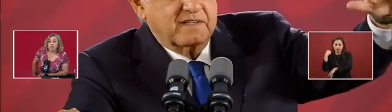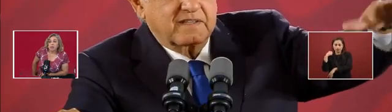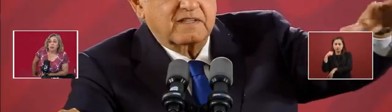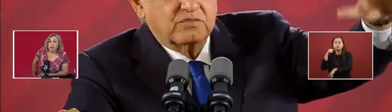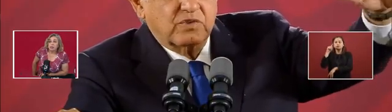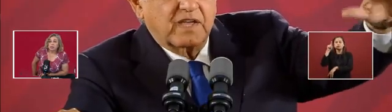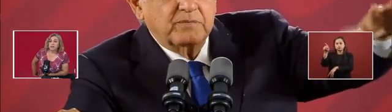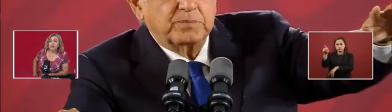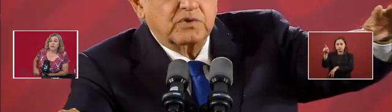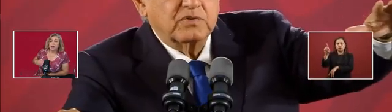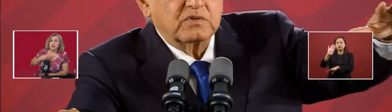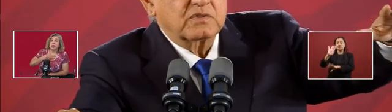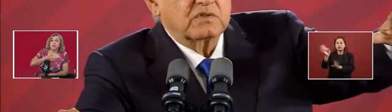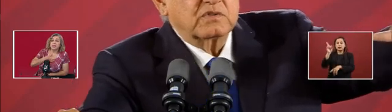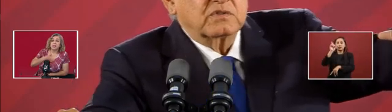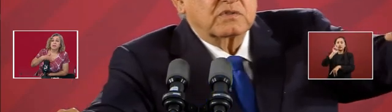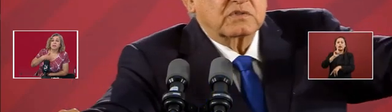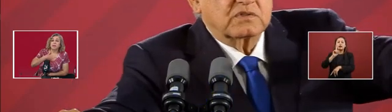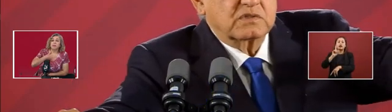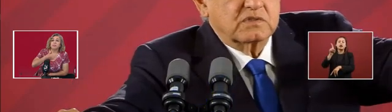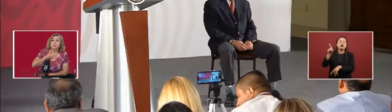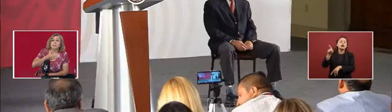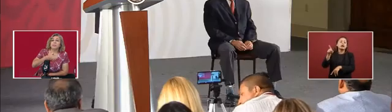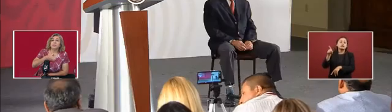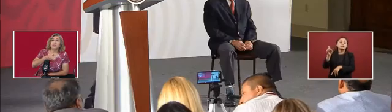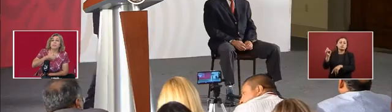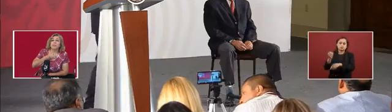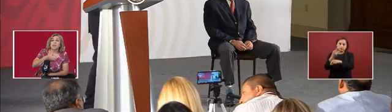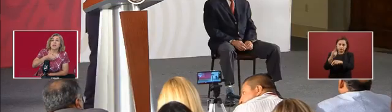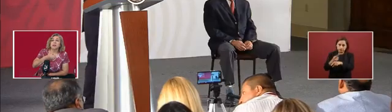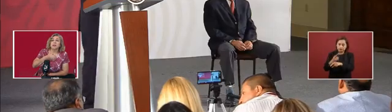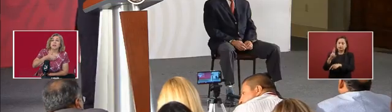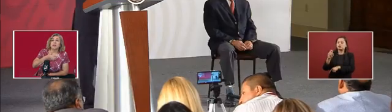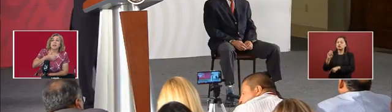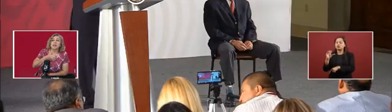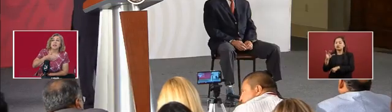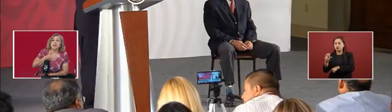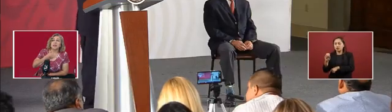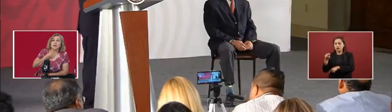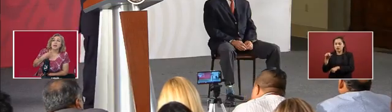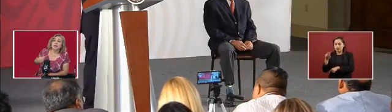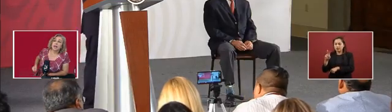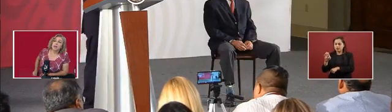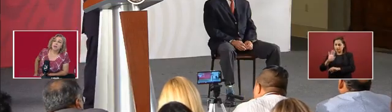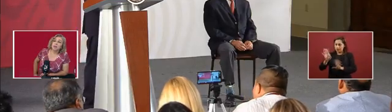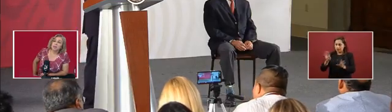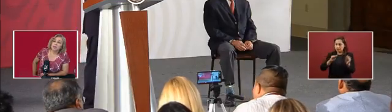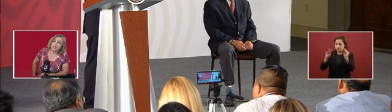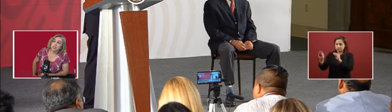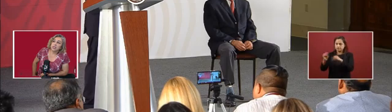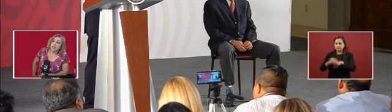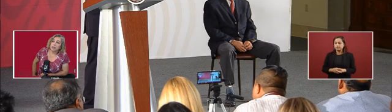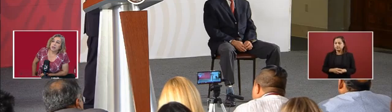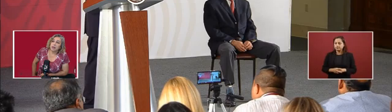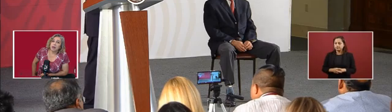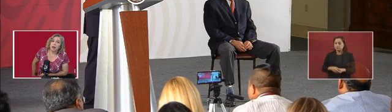that they created all these webs of these